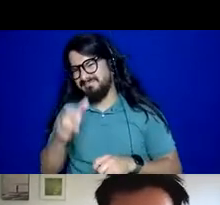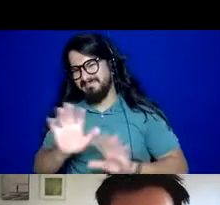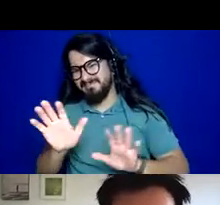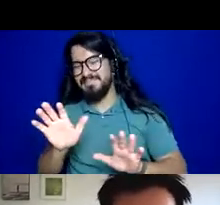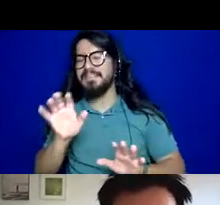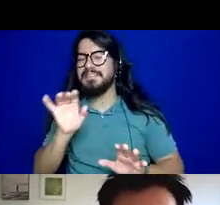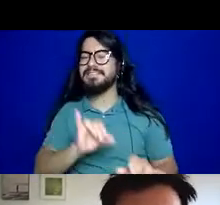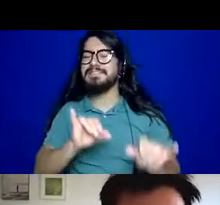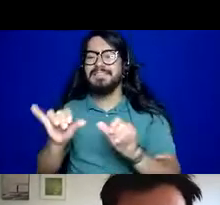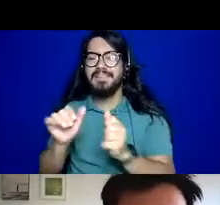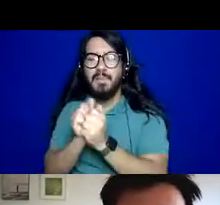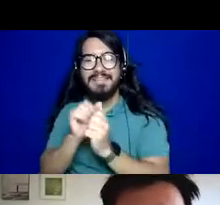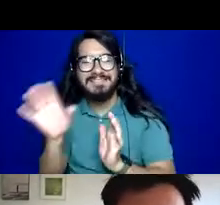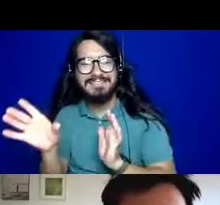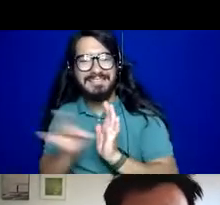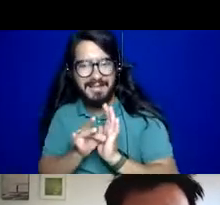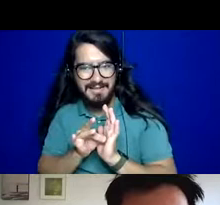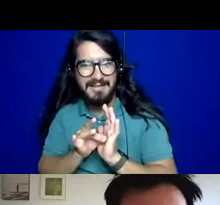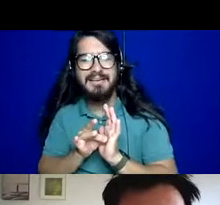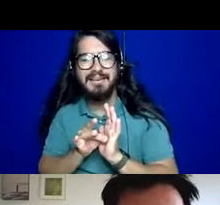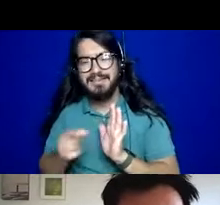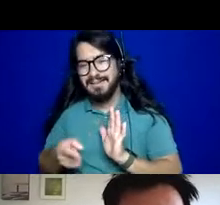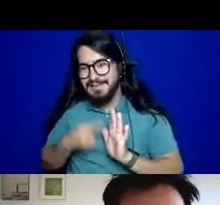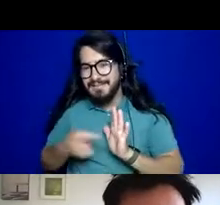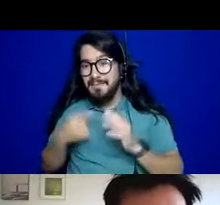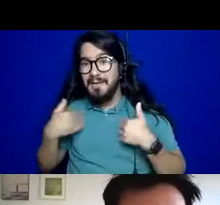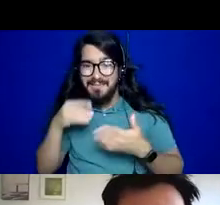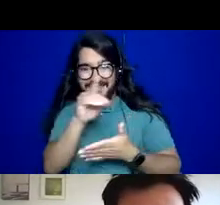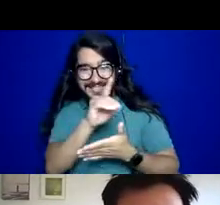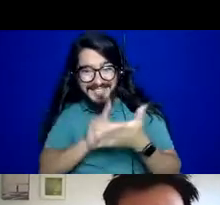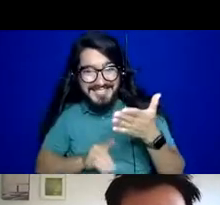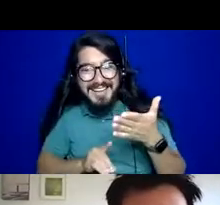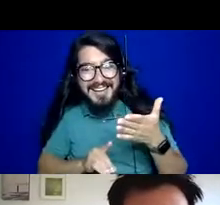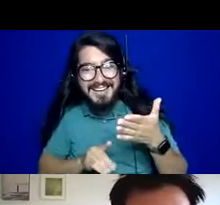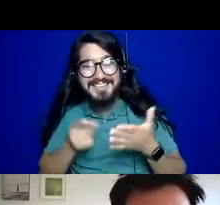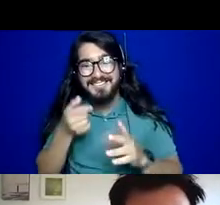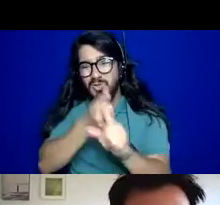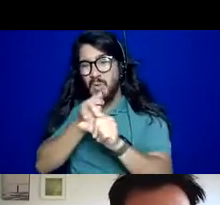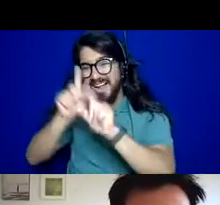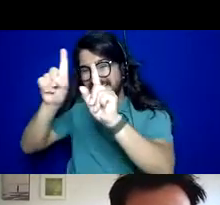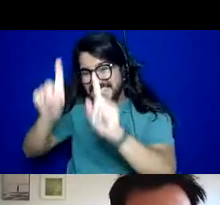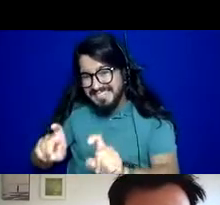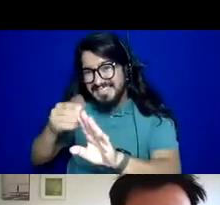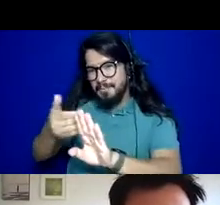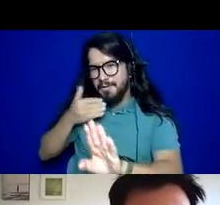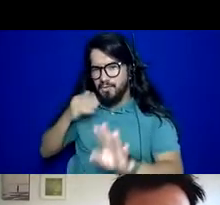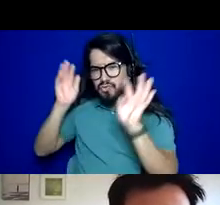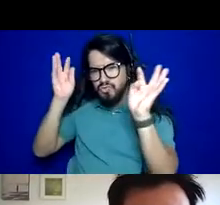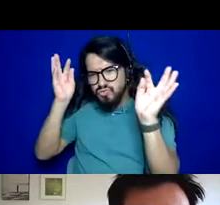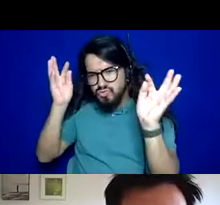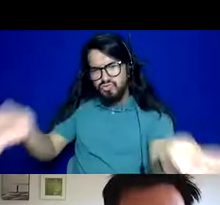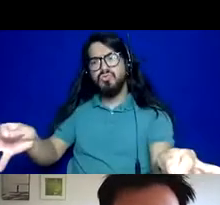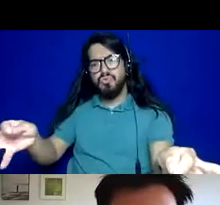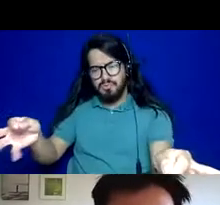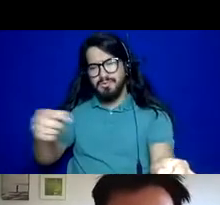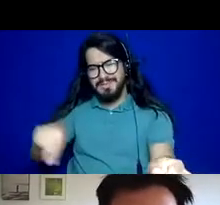stickers. I've had some stickers sometimes with little designs on them, and you should test to make sure that the